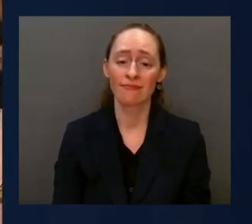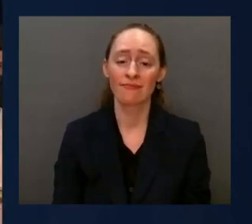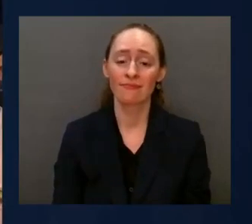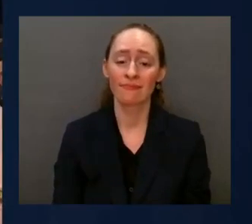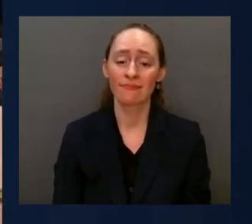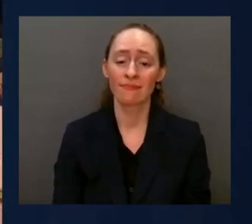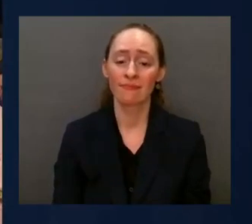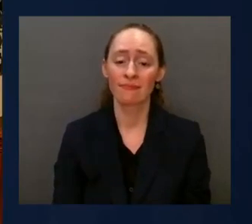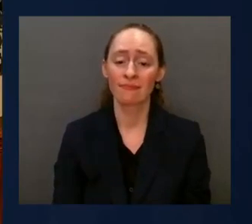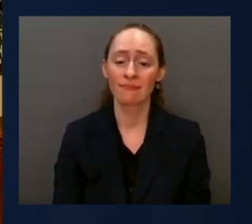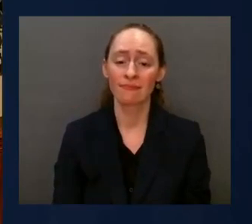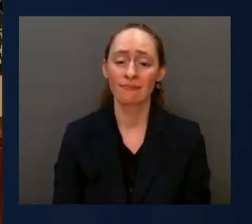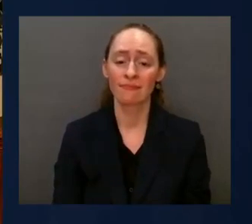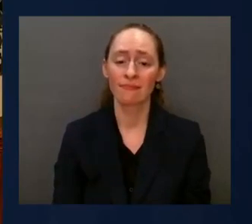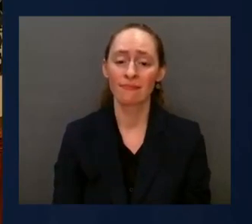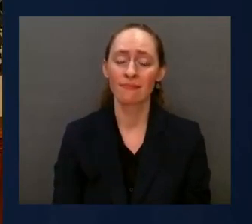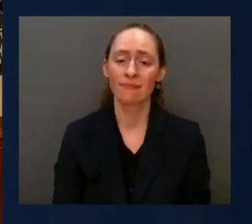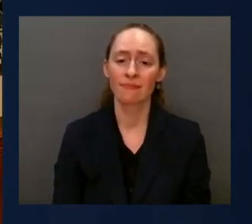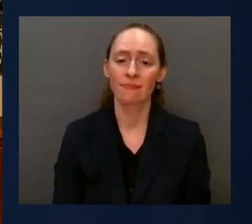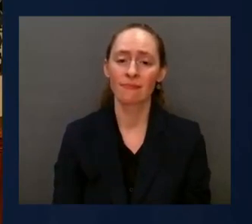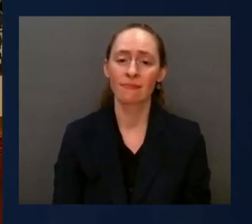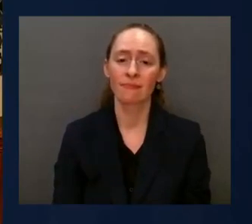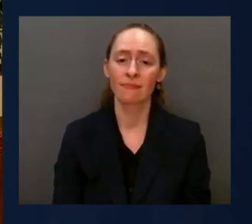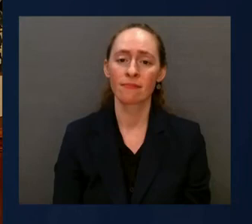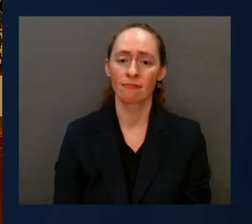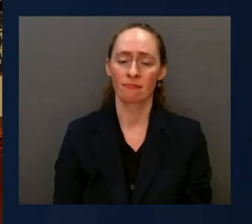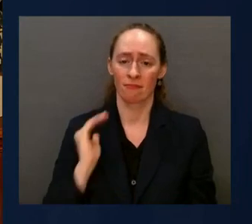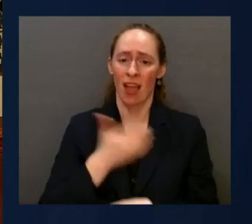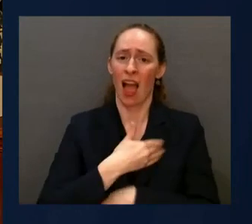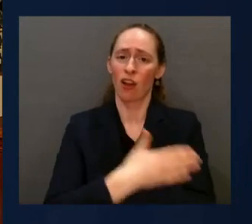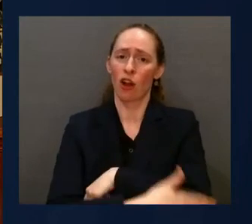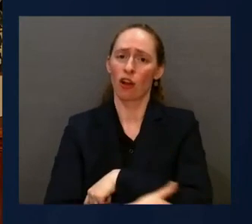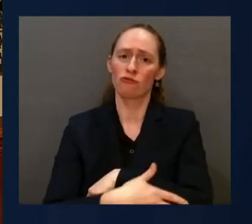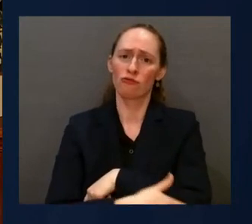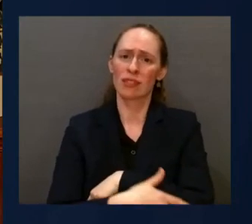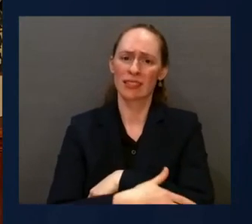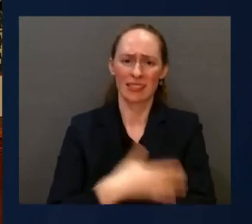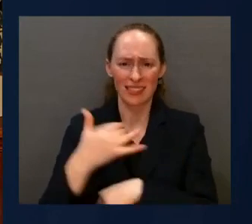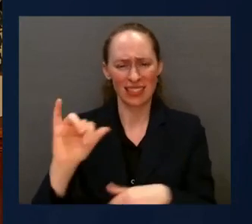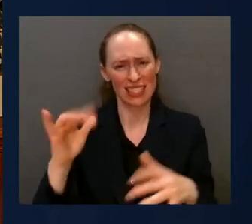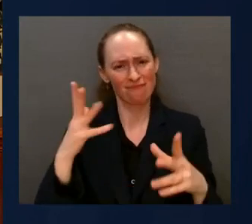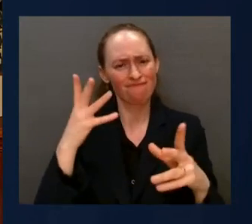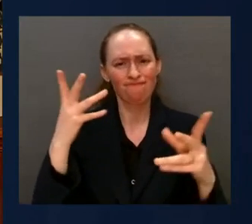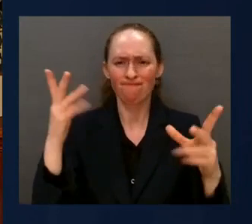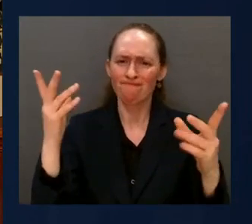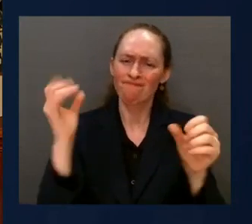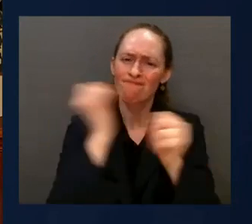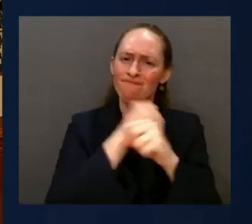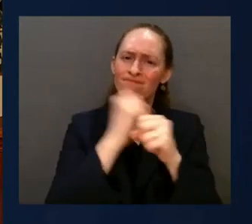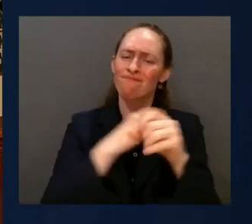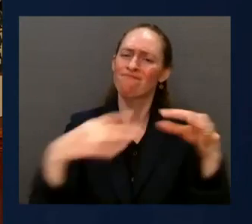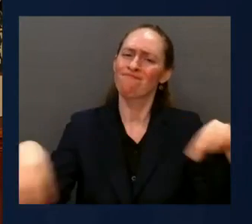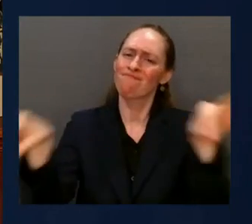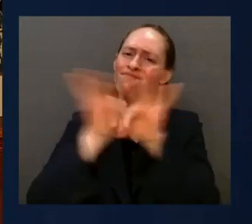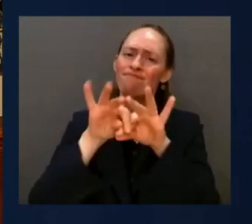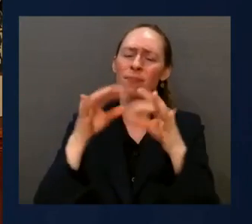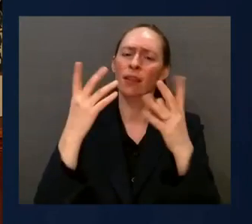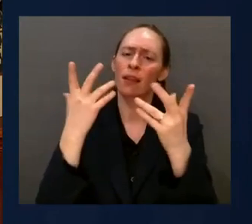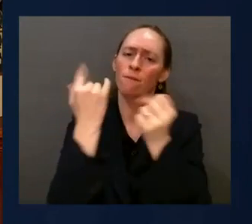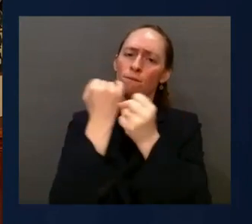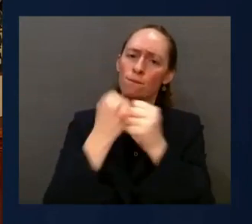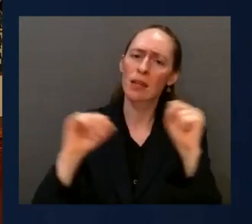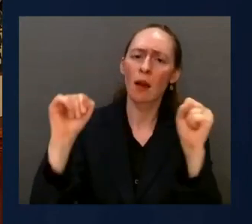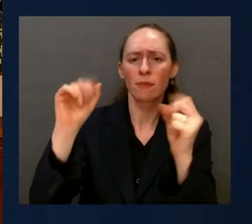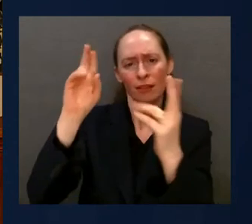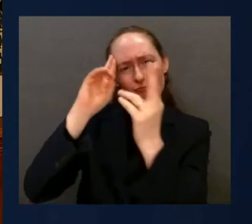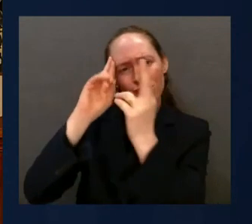Our nation is working for more freedom, more dignity, more peace, not just in Europe, but everywhere. Before I came to